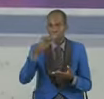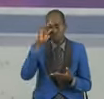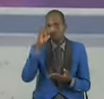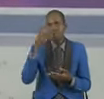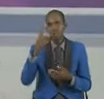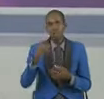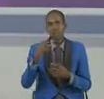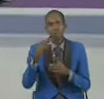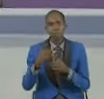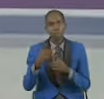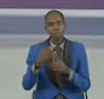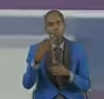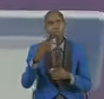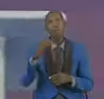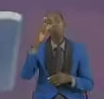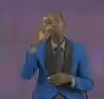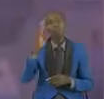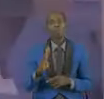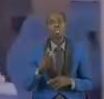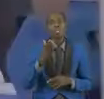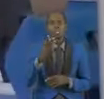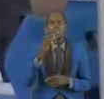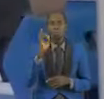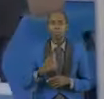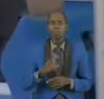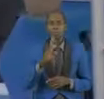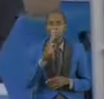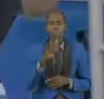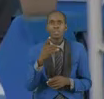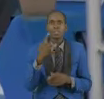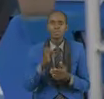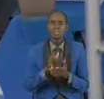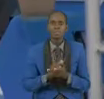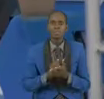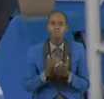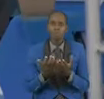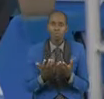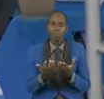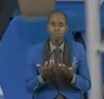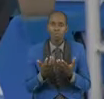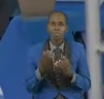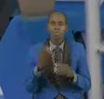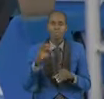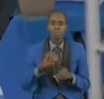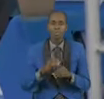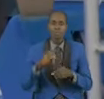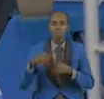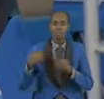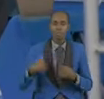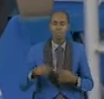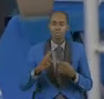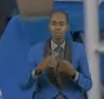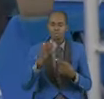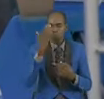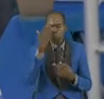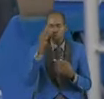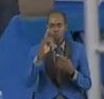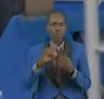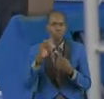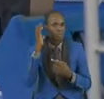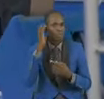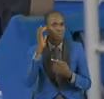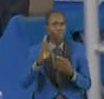God, there must be the yearning in your heart. I want to know. I want to hear. I want to learn. It's